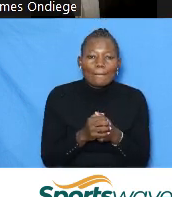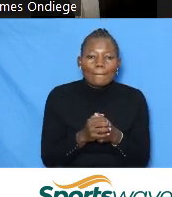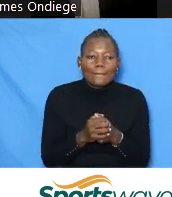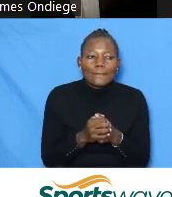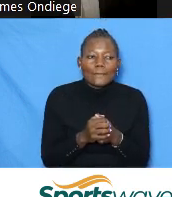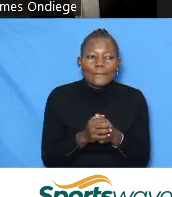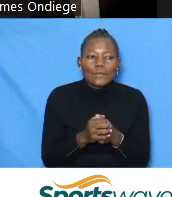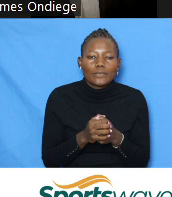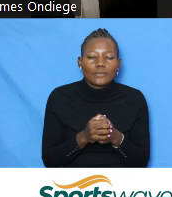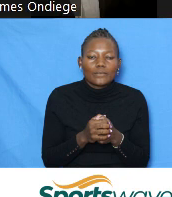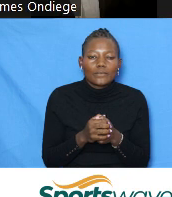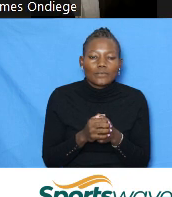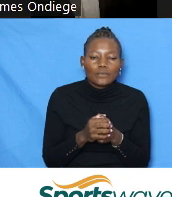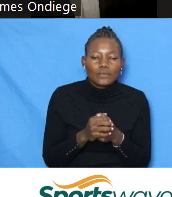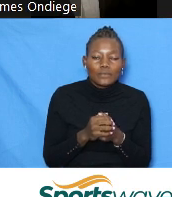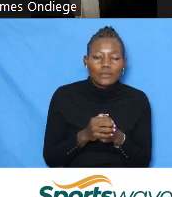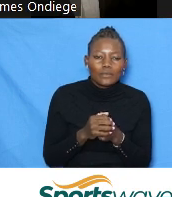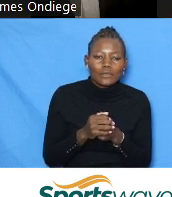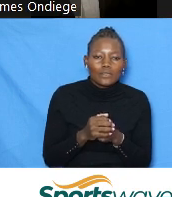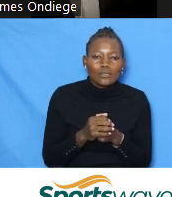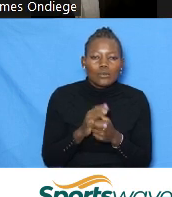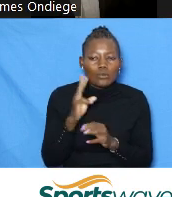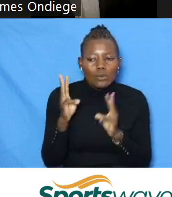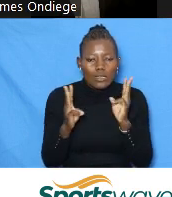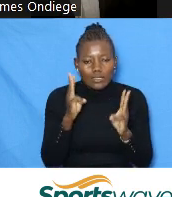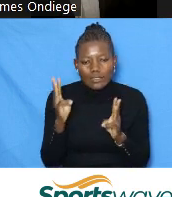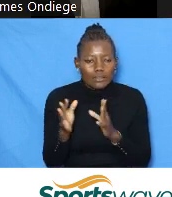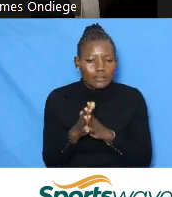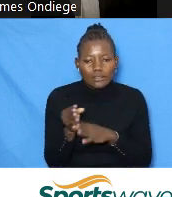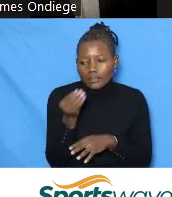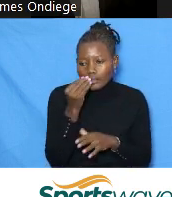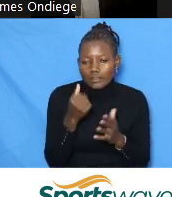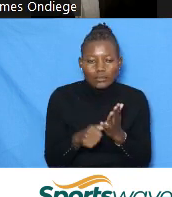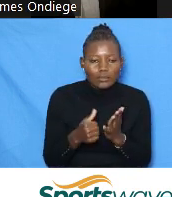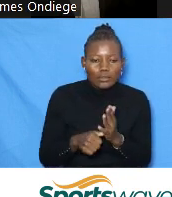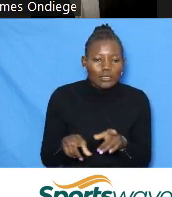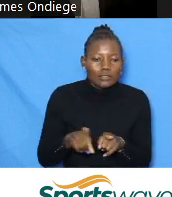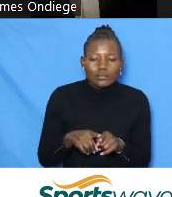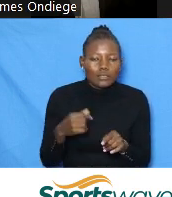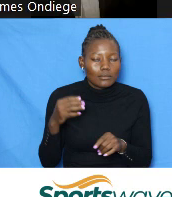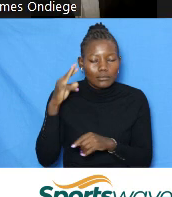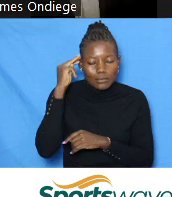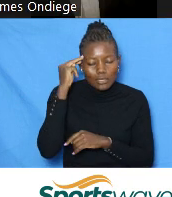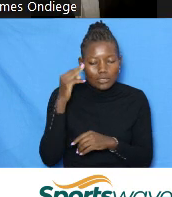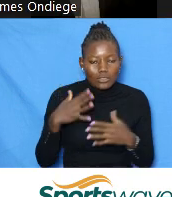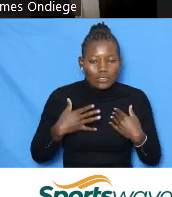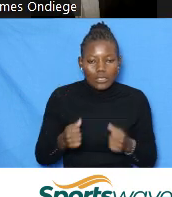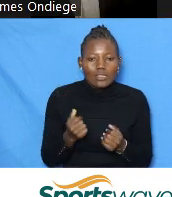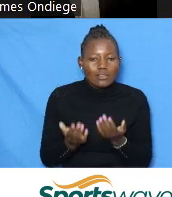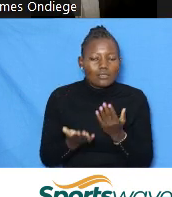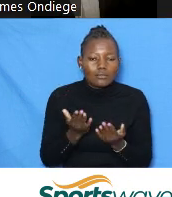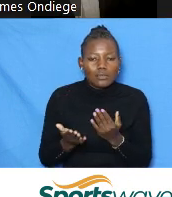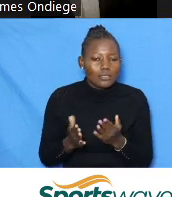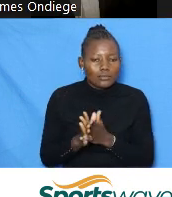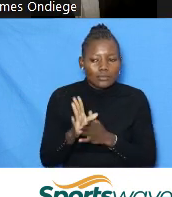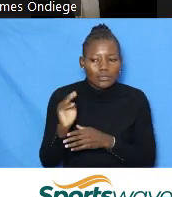anxiety issues, depression, eating disorders are also part of mental health issues. They could have burnout,